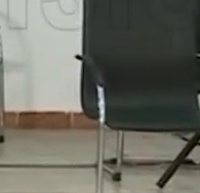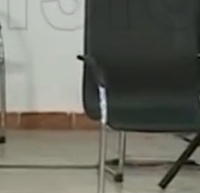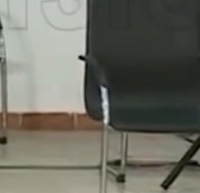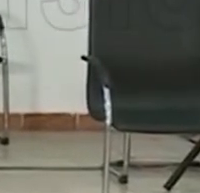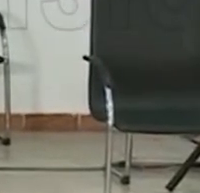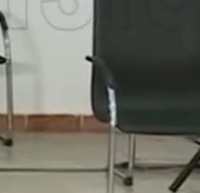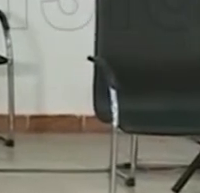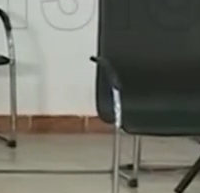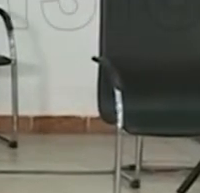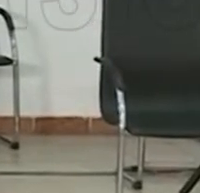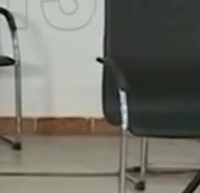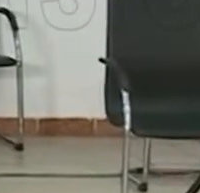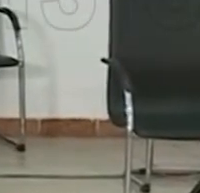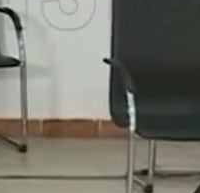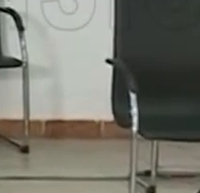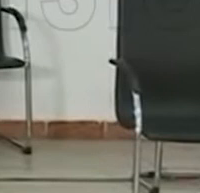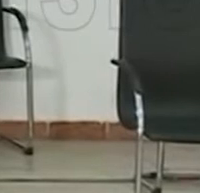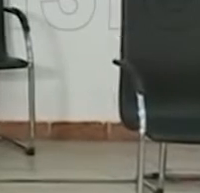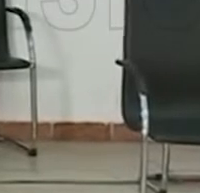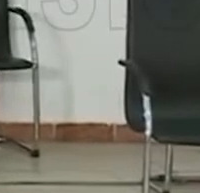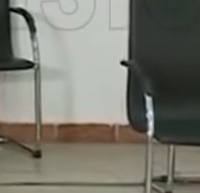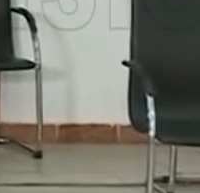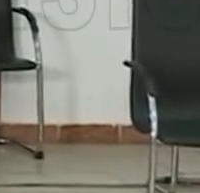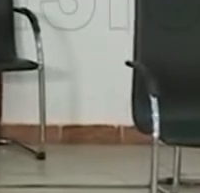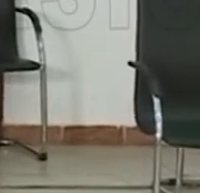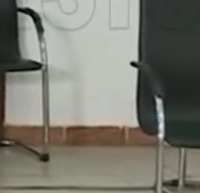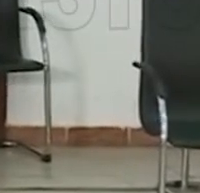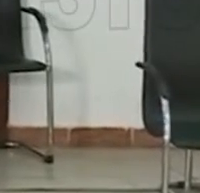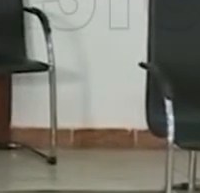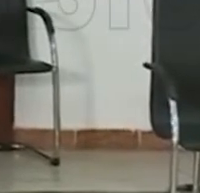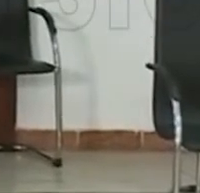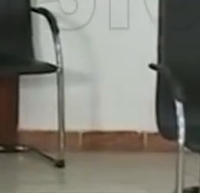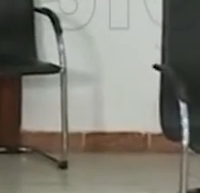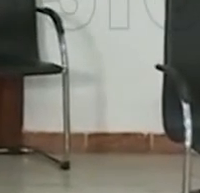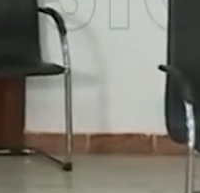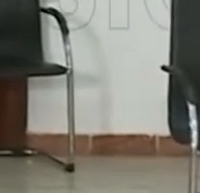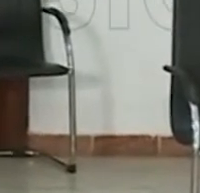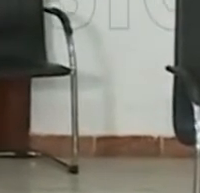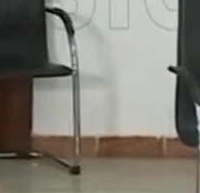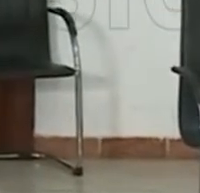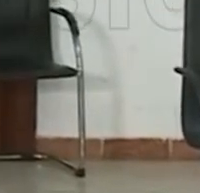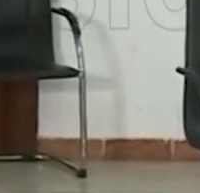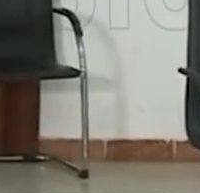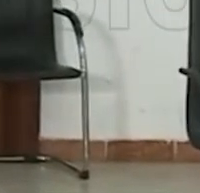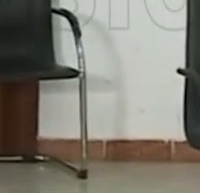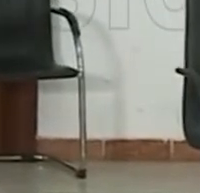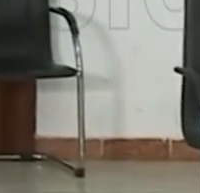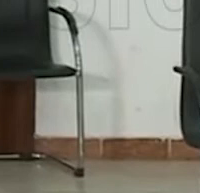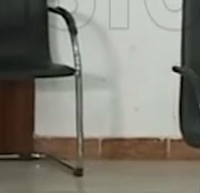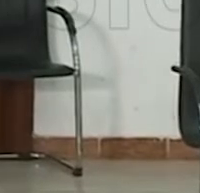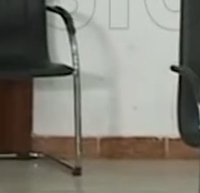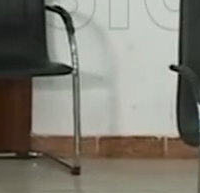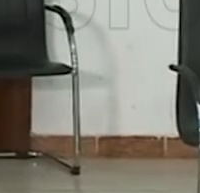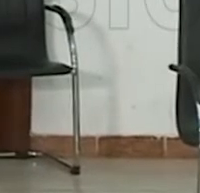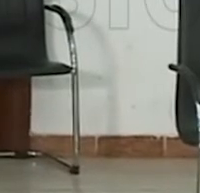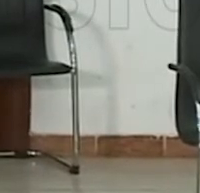I want to ask the National Coordinator, how soon or how long do you expect the Ministry